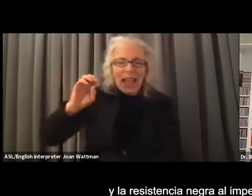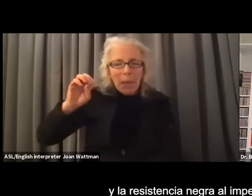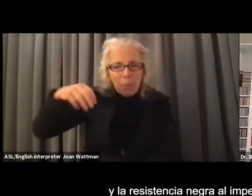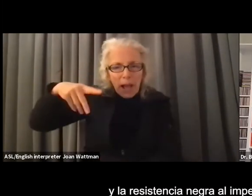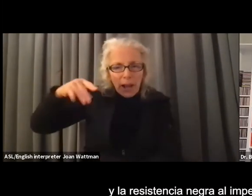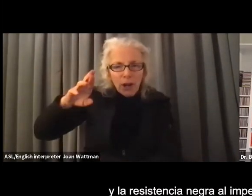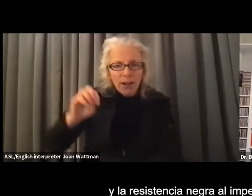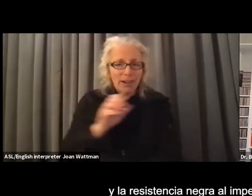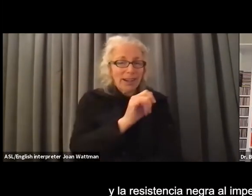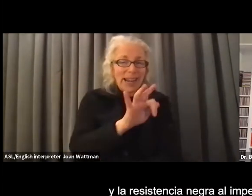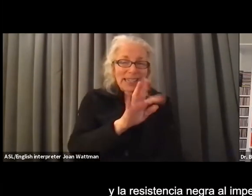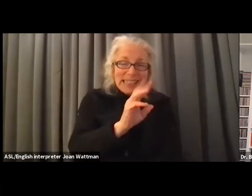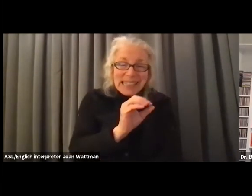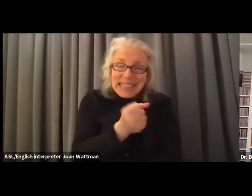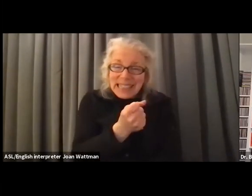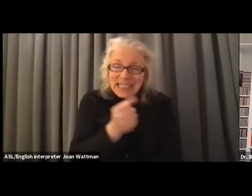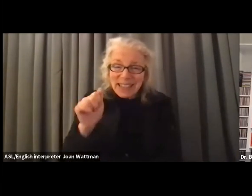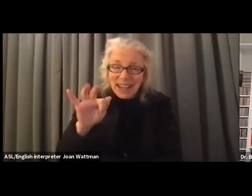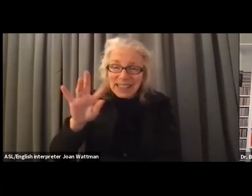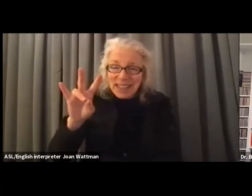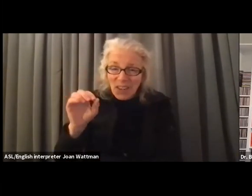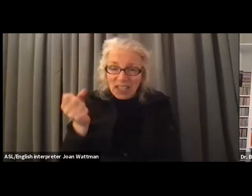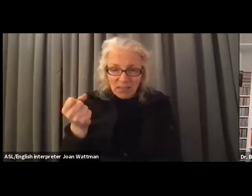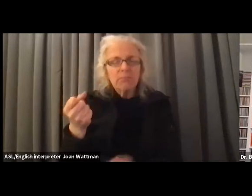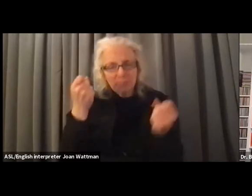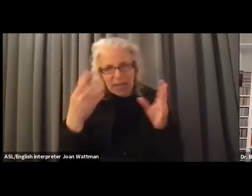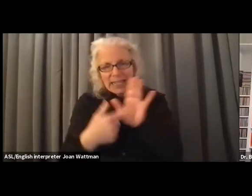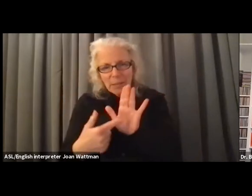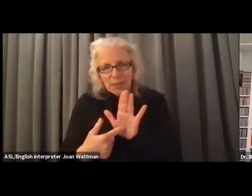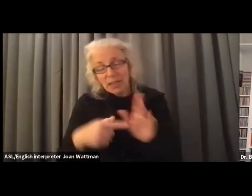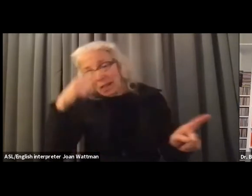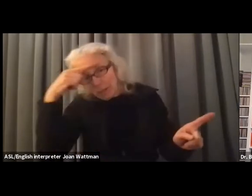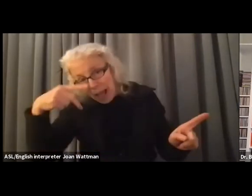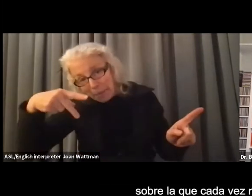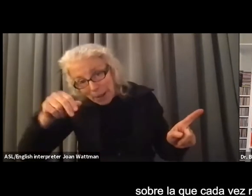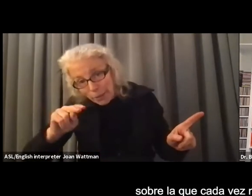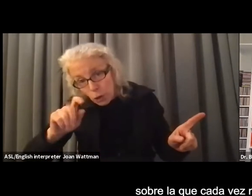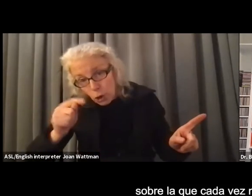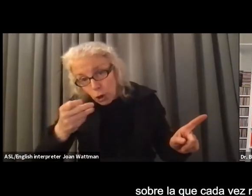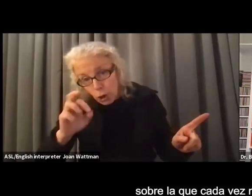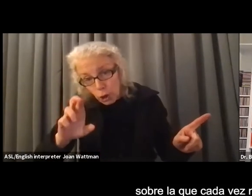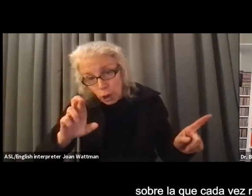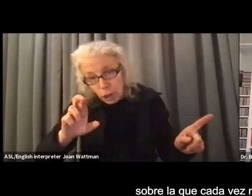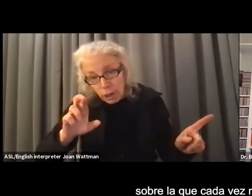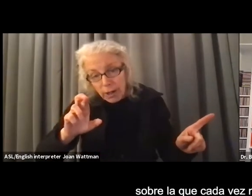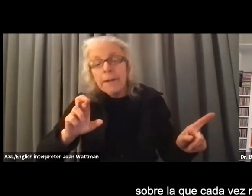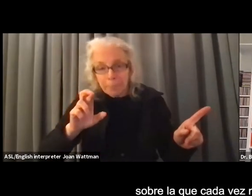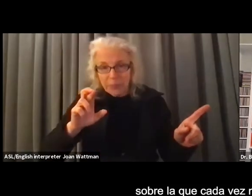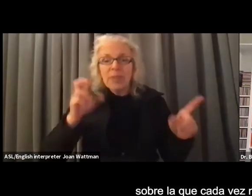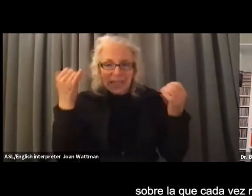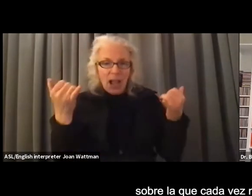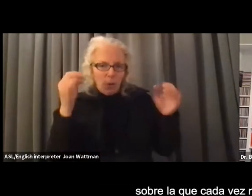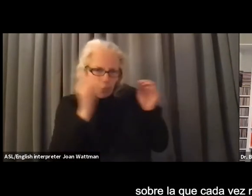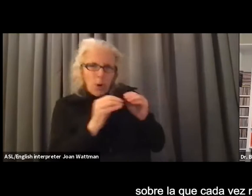70s, there are numerous examples. We can look to groups like the Black Panther Party, which more and more people are indeed